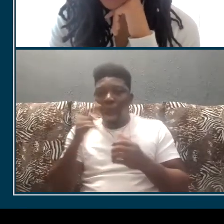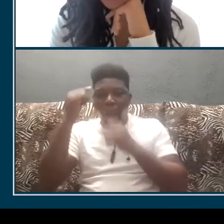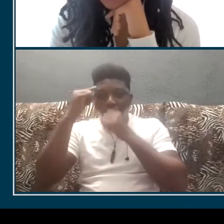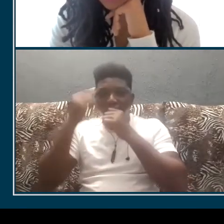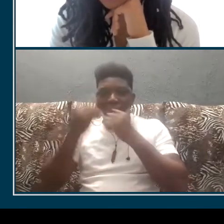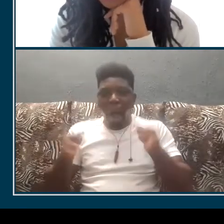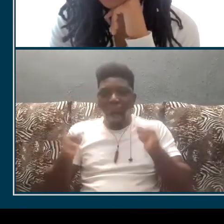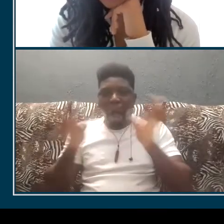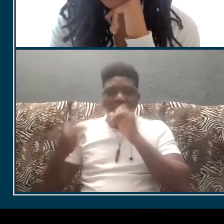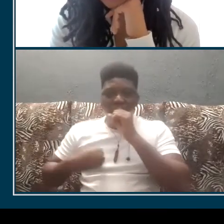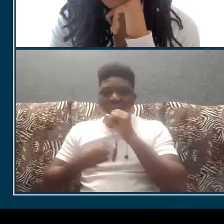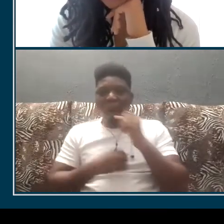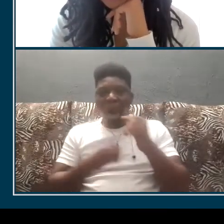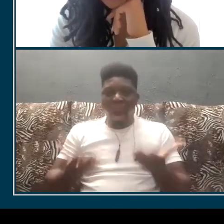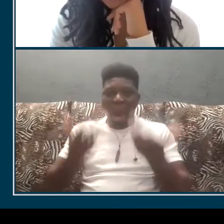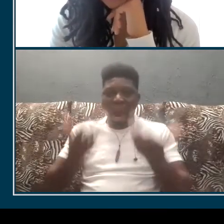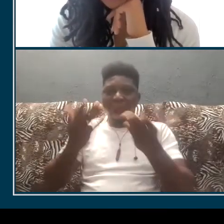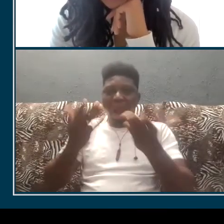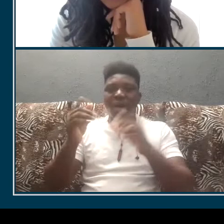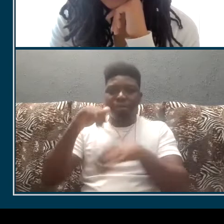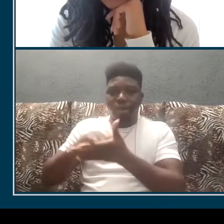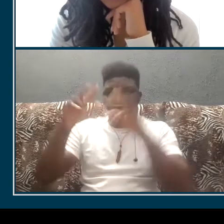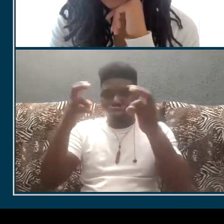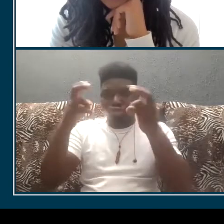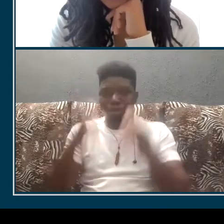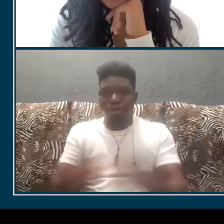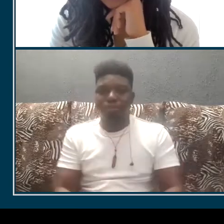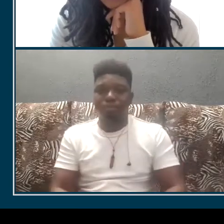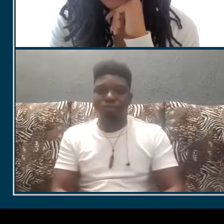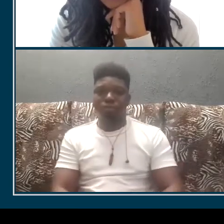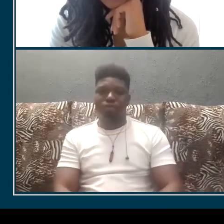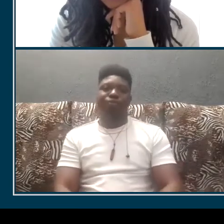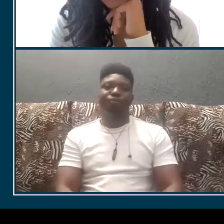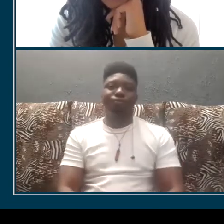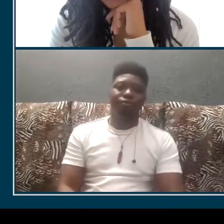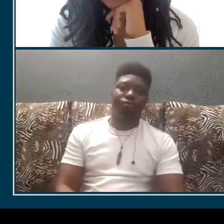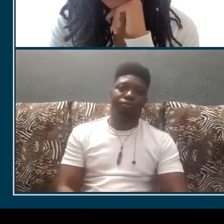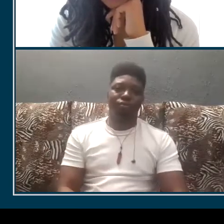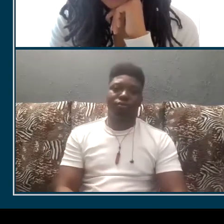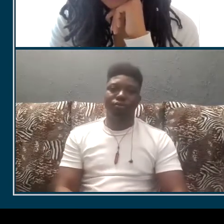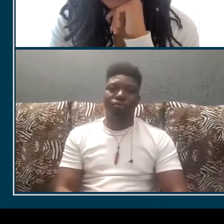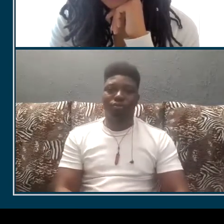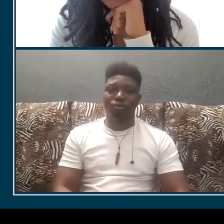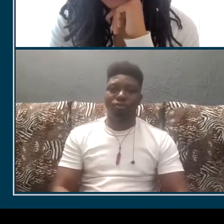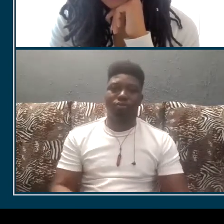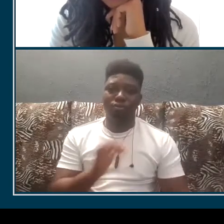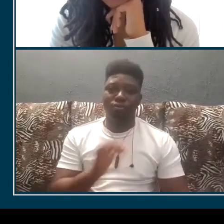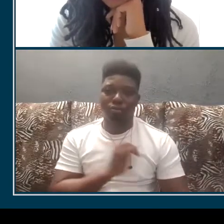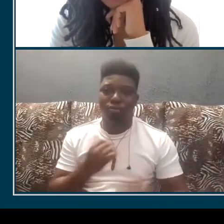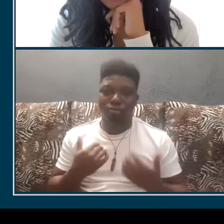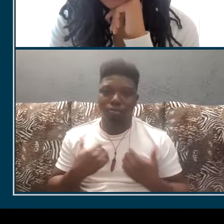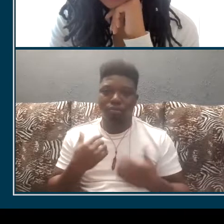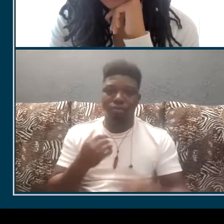for exploration today? Sure. So I have ADHD and